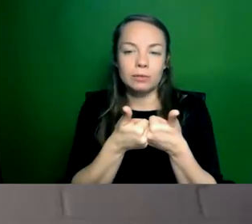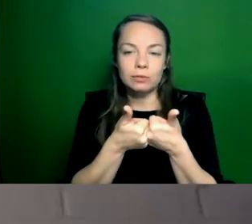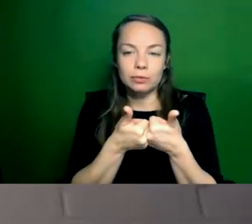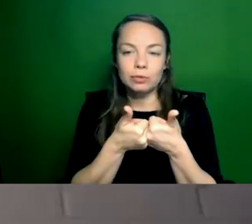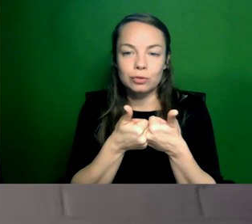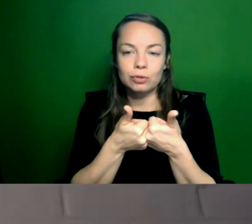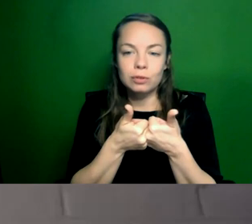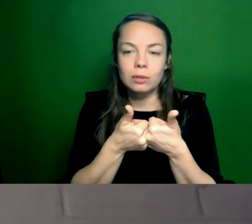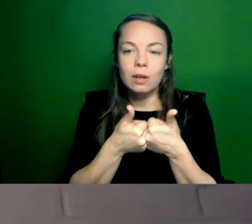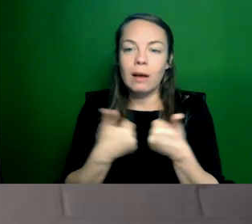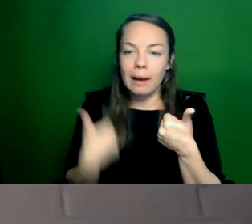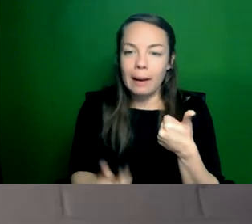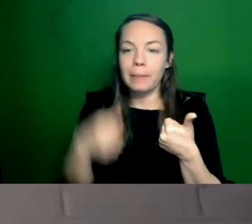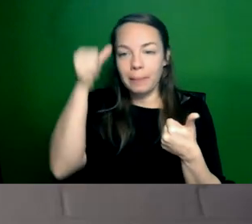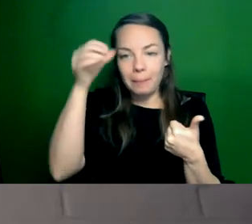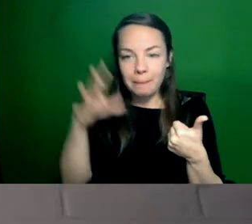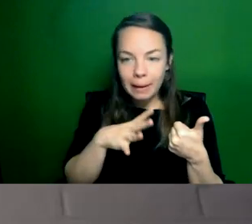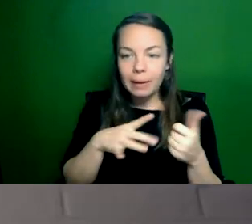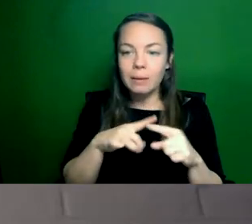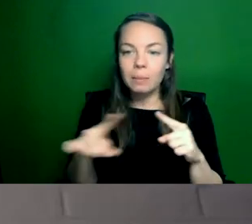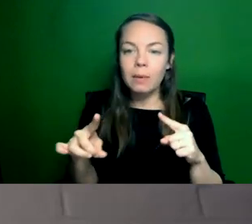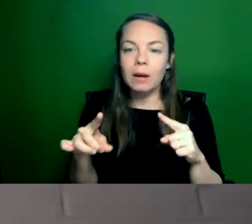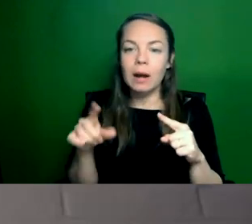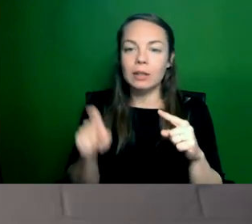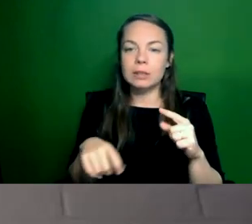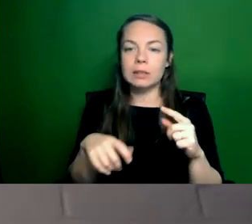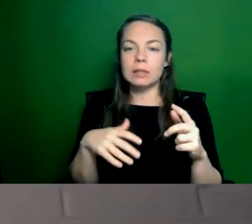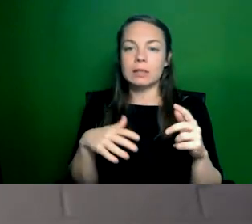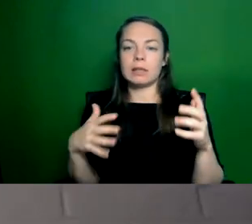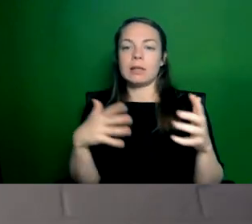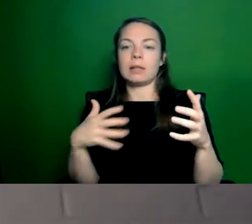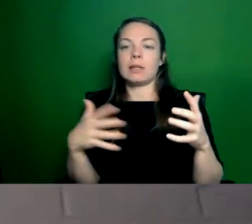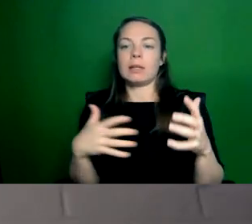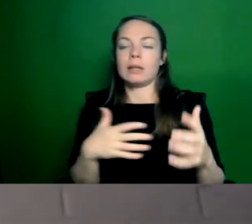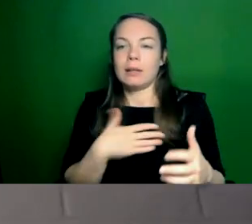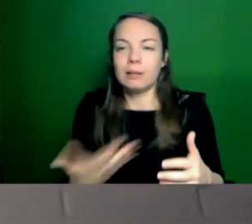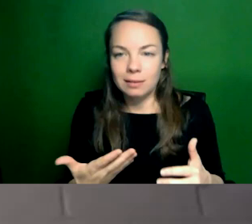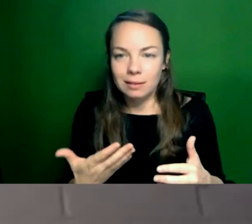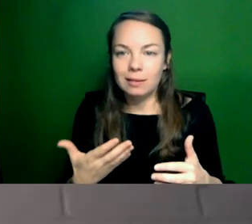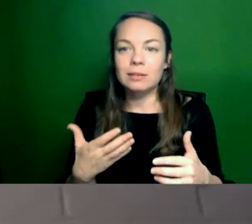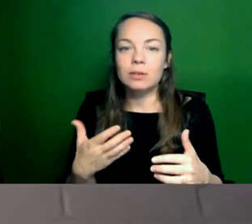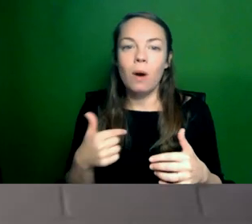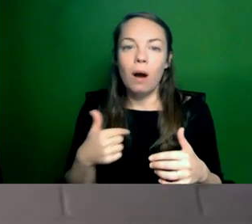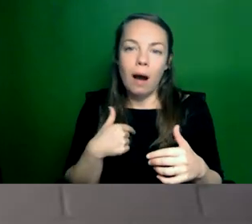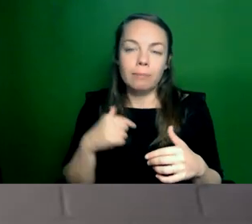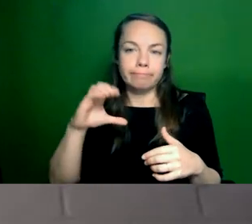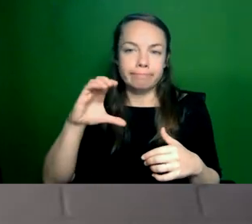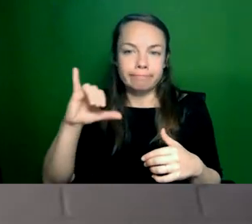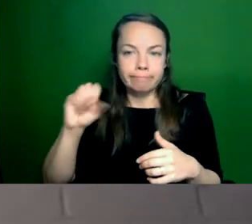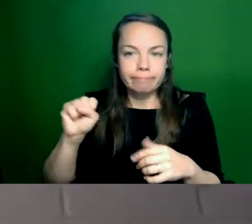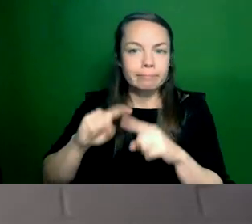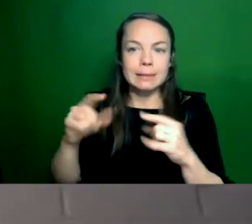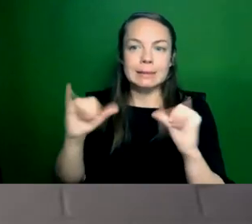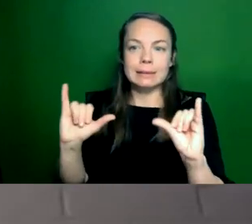as a man to fall in line with the gender norms, the norms of, oh, we probably shouldn't be